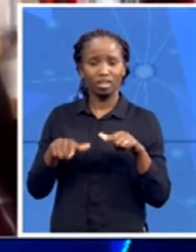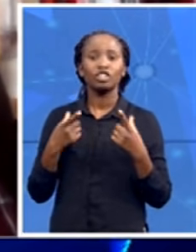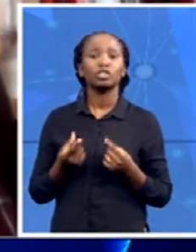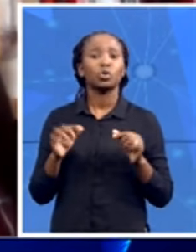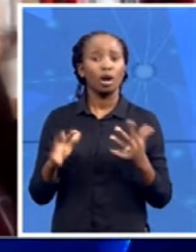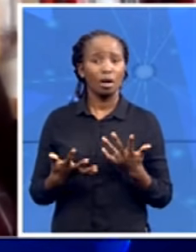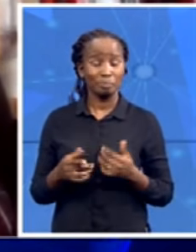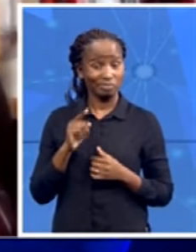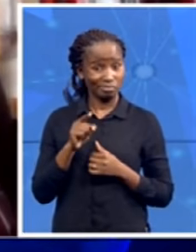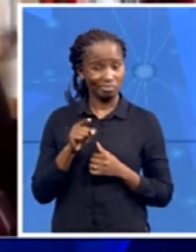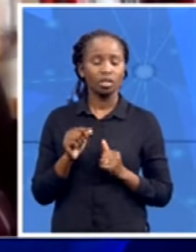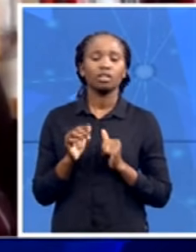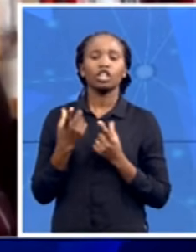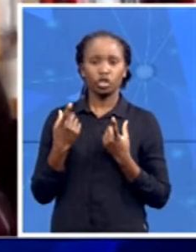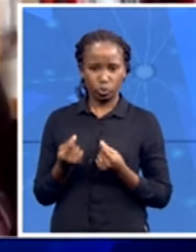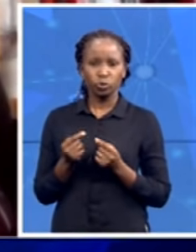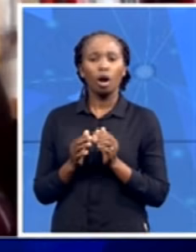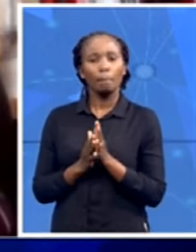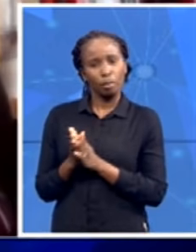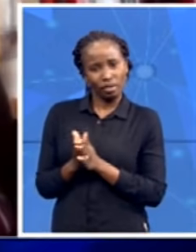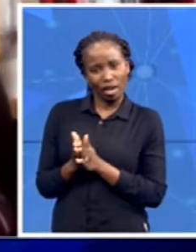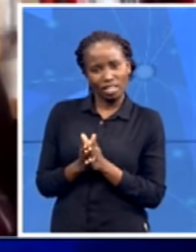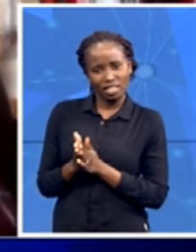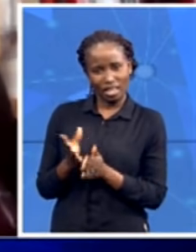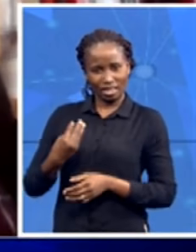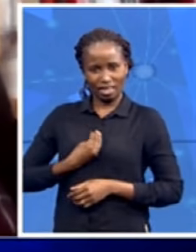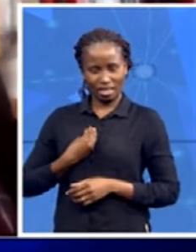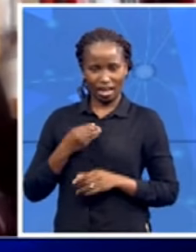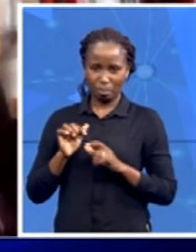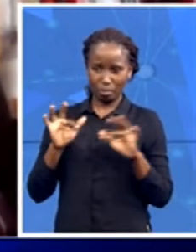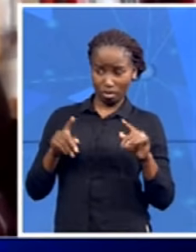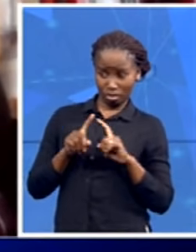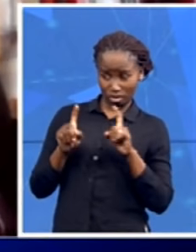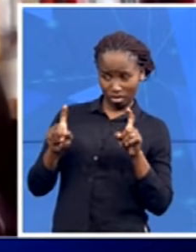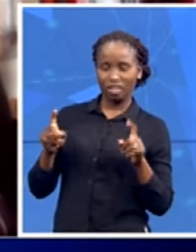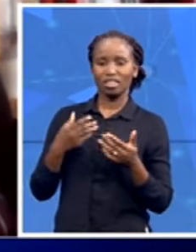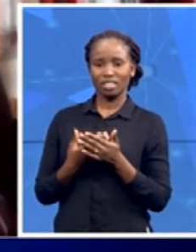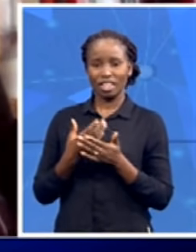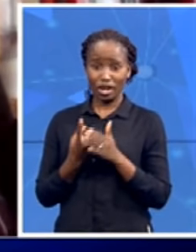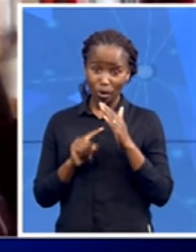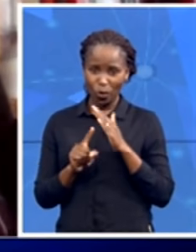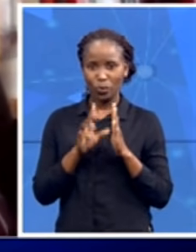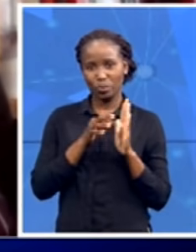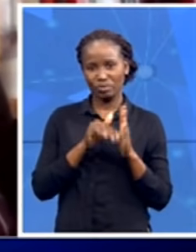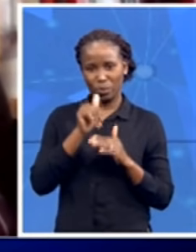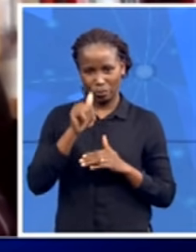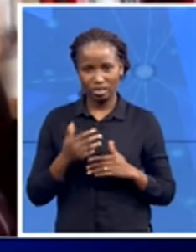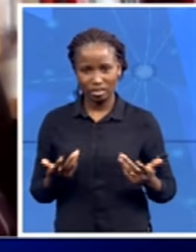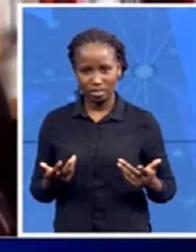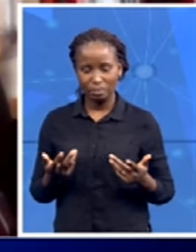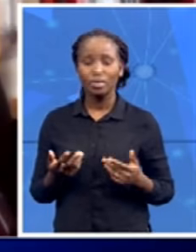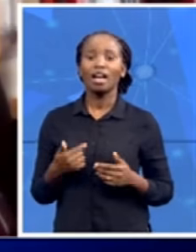young voters to go and cast their votes, I think it's a good